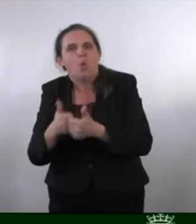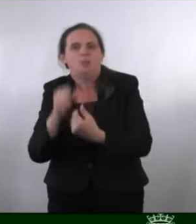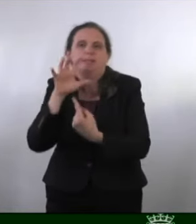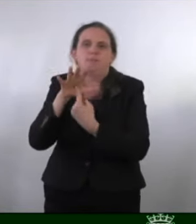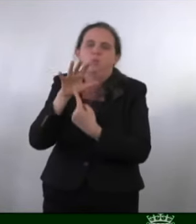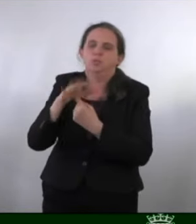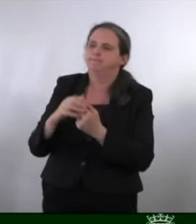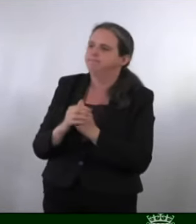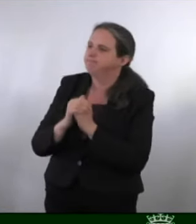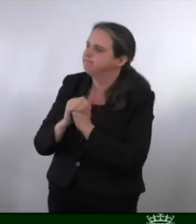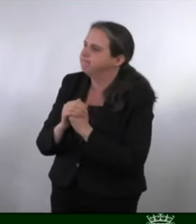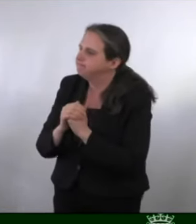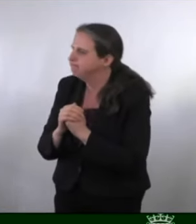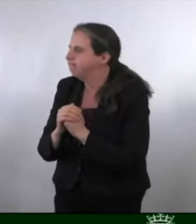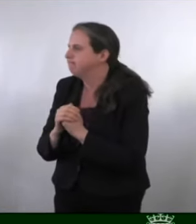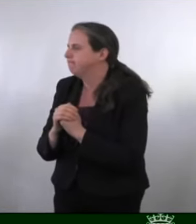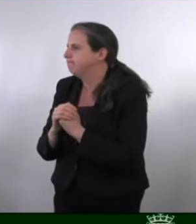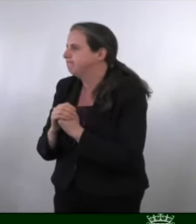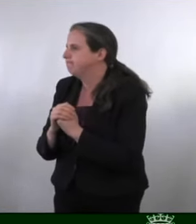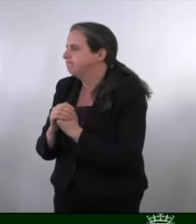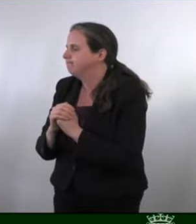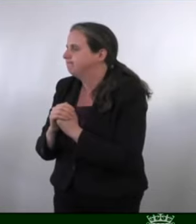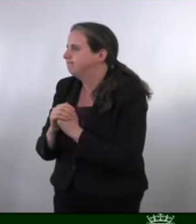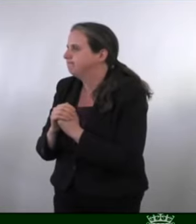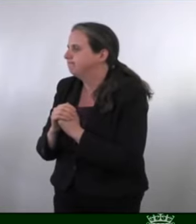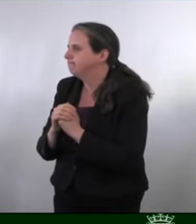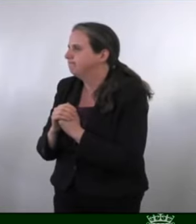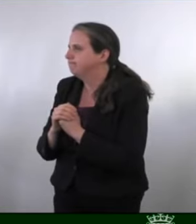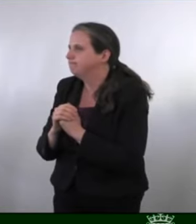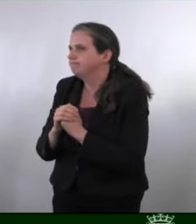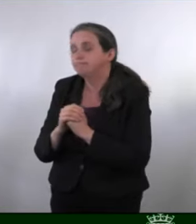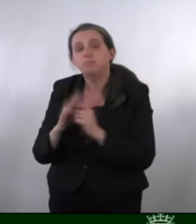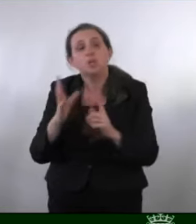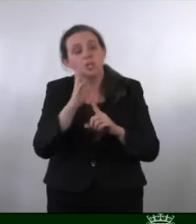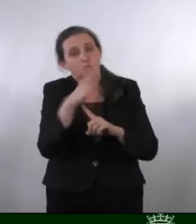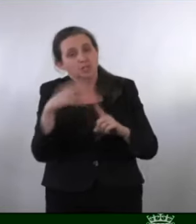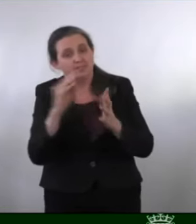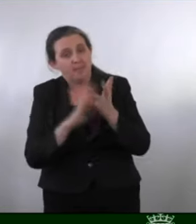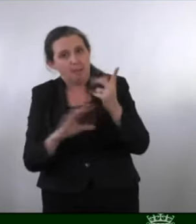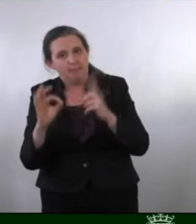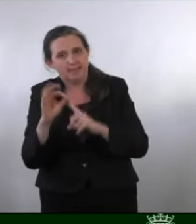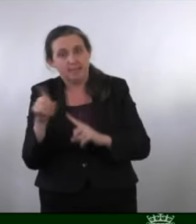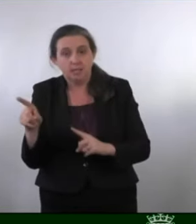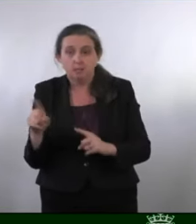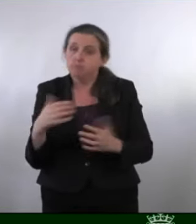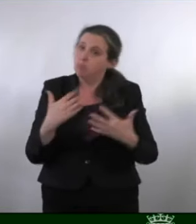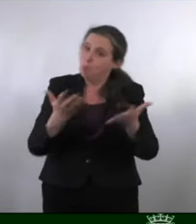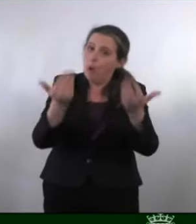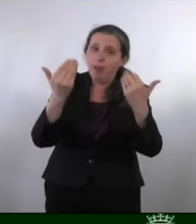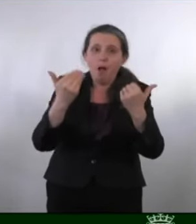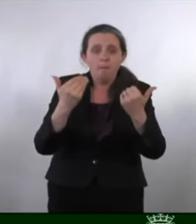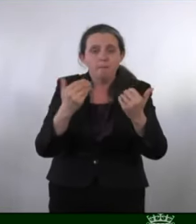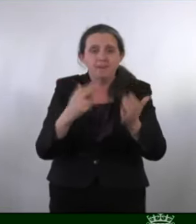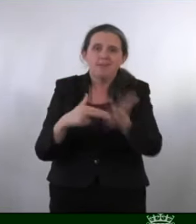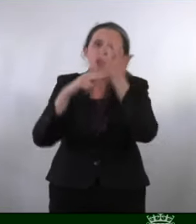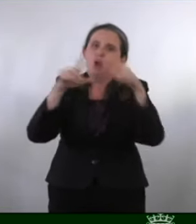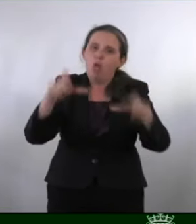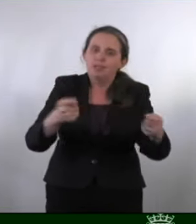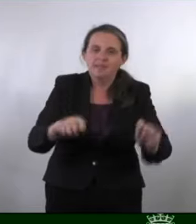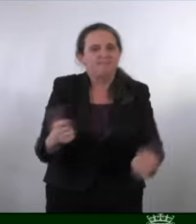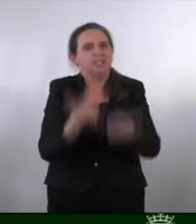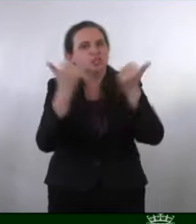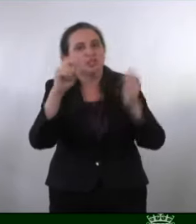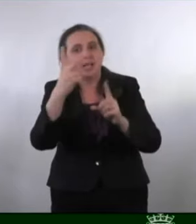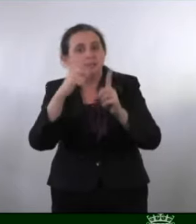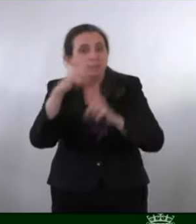warmly welcome the announcement of the end of national lockdown on the 2nd of December. This morning I had discussions with school leaders in Runnymede and Weybridge regarding the challenges